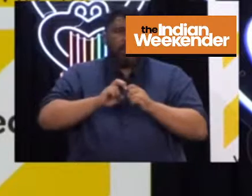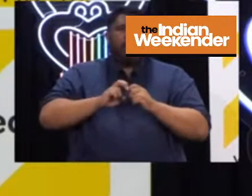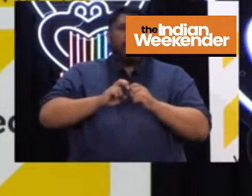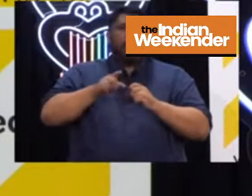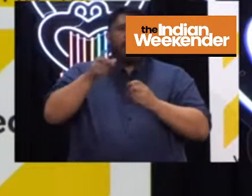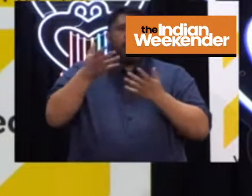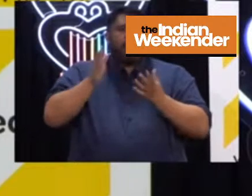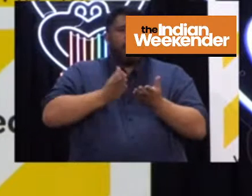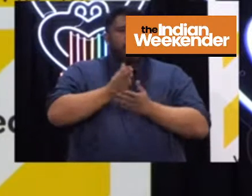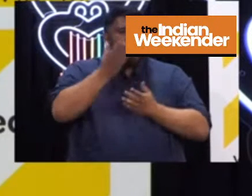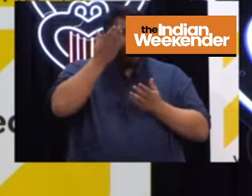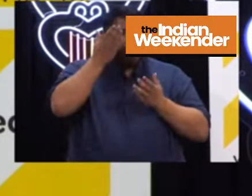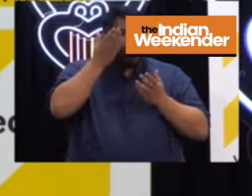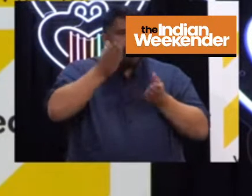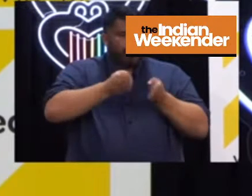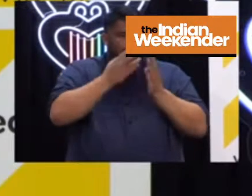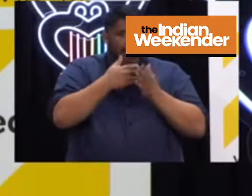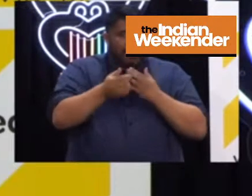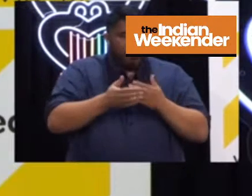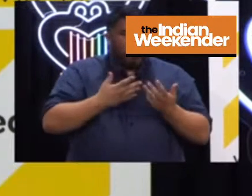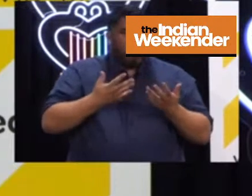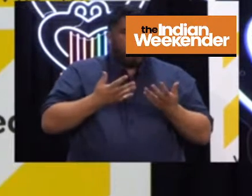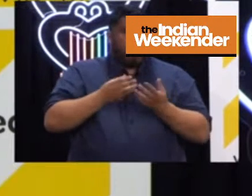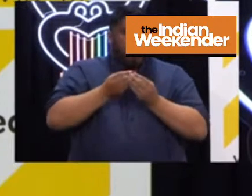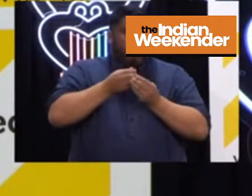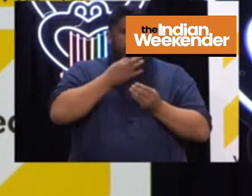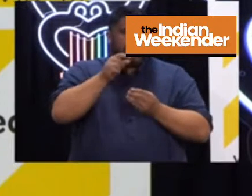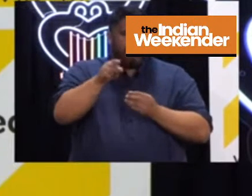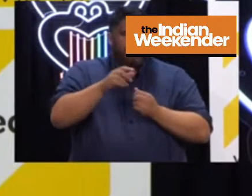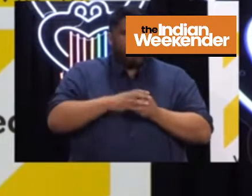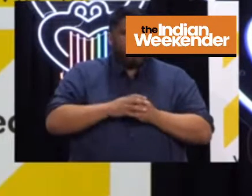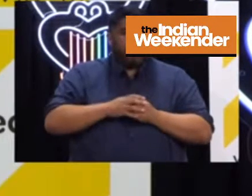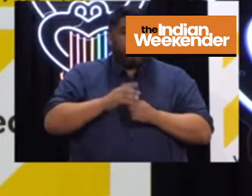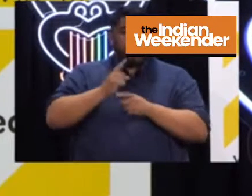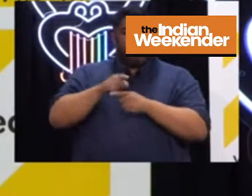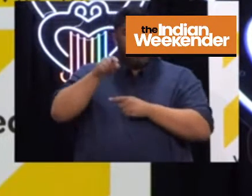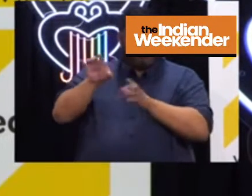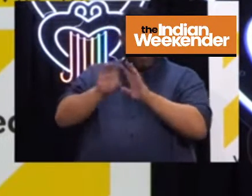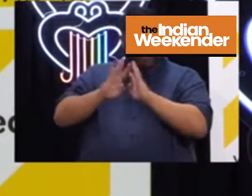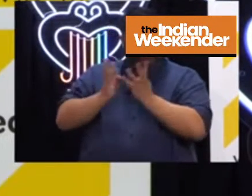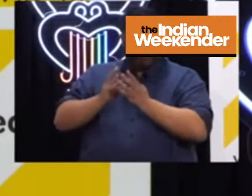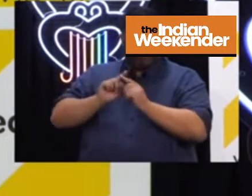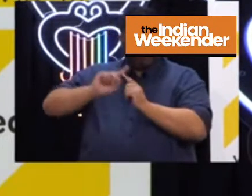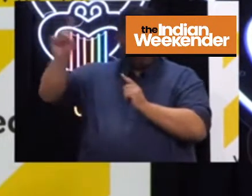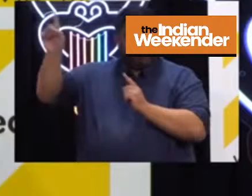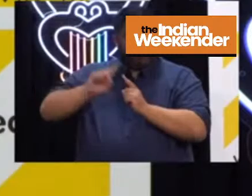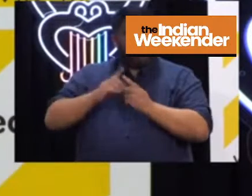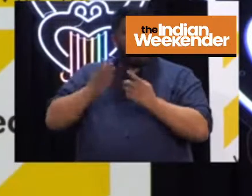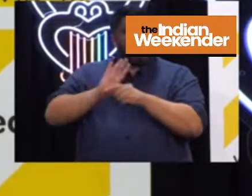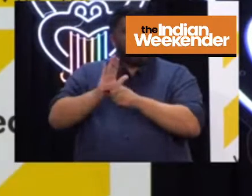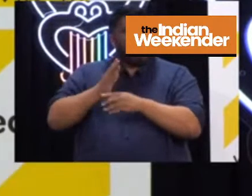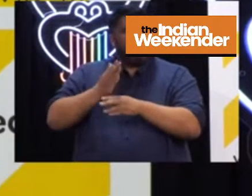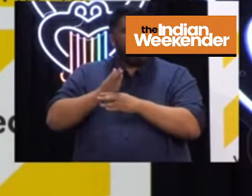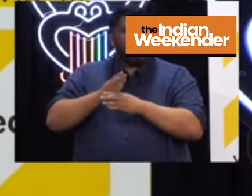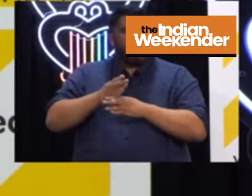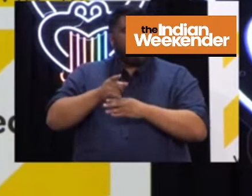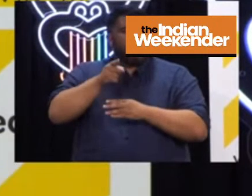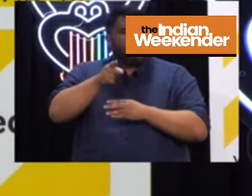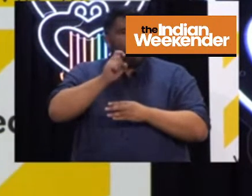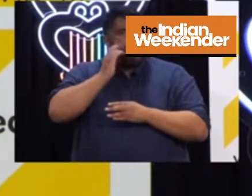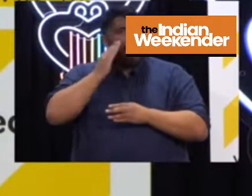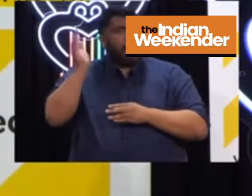MIQ. One of the issues with the COP delegation is whether or not they would fit within the time periods that we've set for the trial. I think they